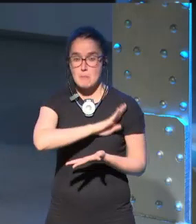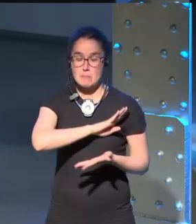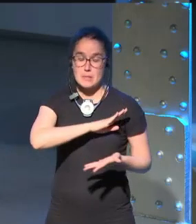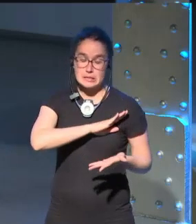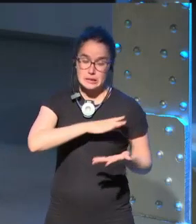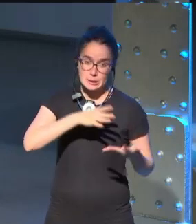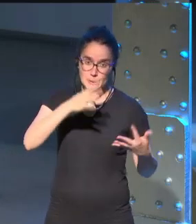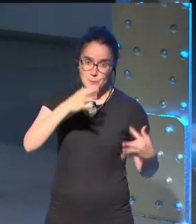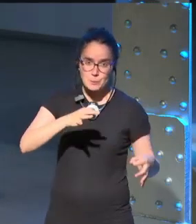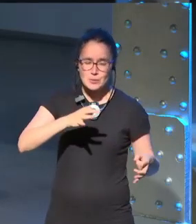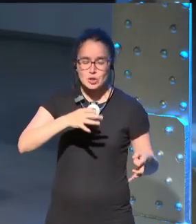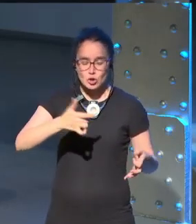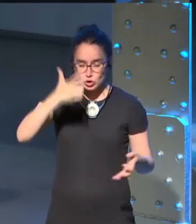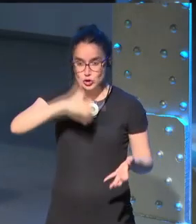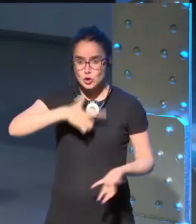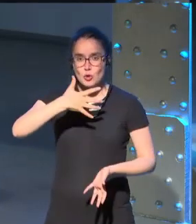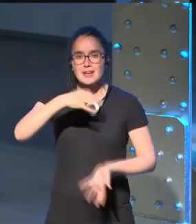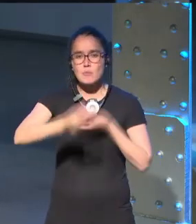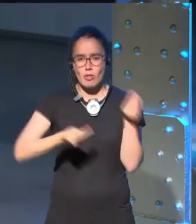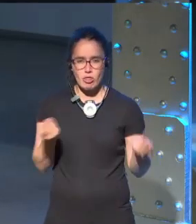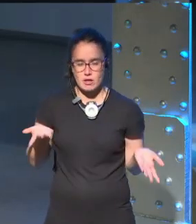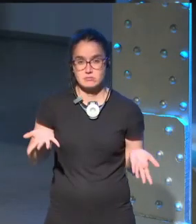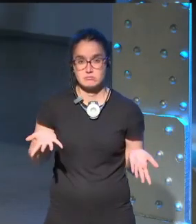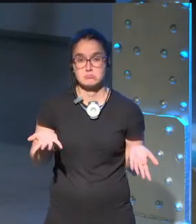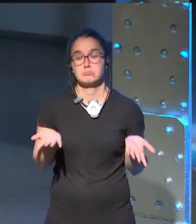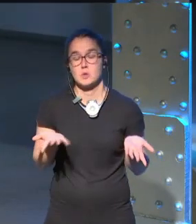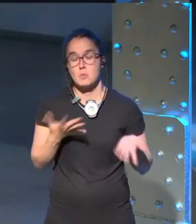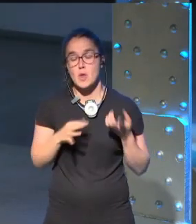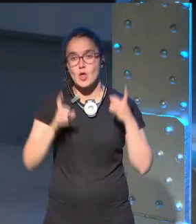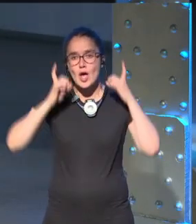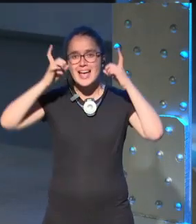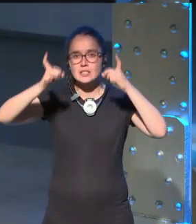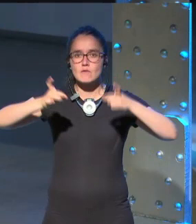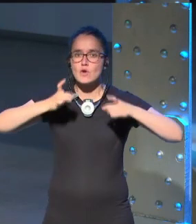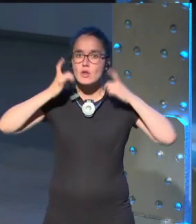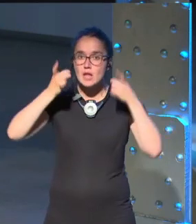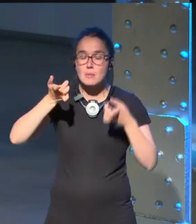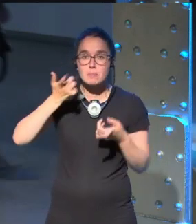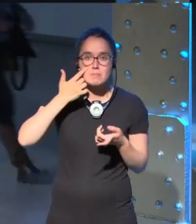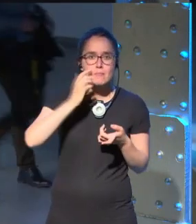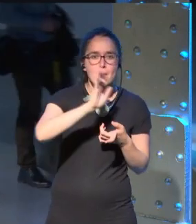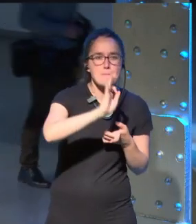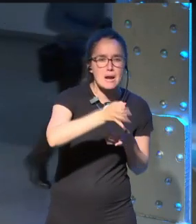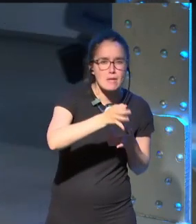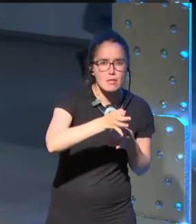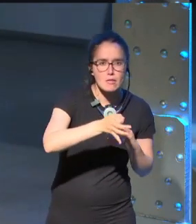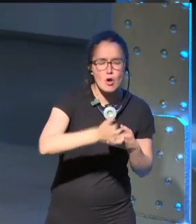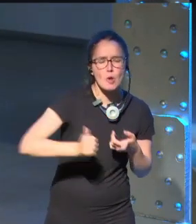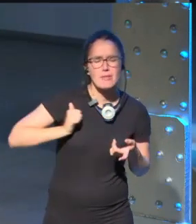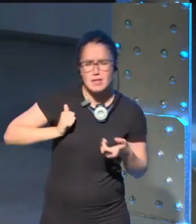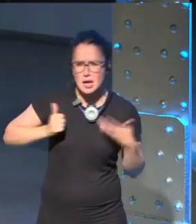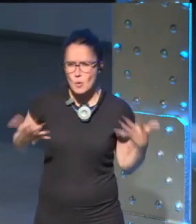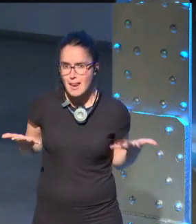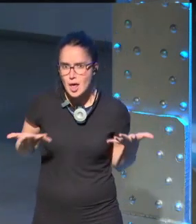I mean, I can make an effort to find out what's true. I might even make an effort to look